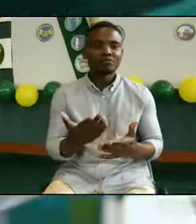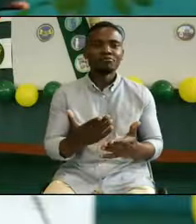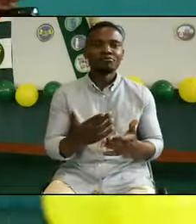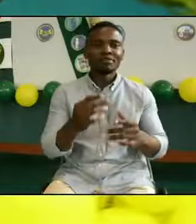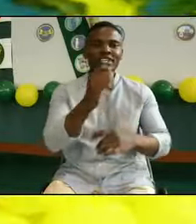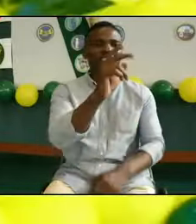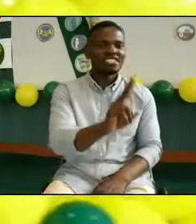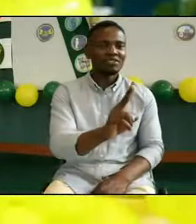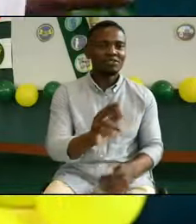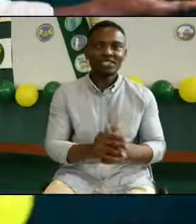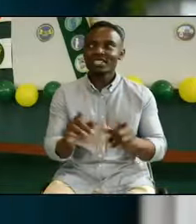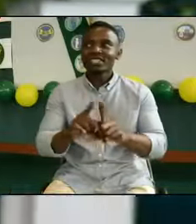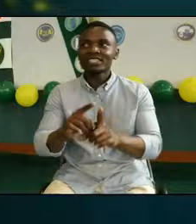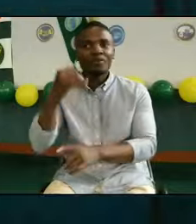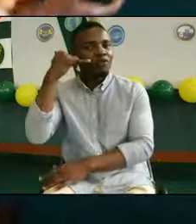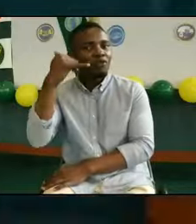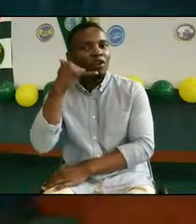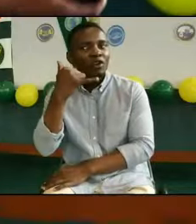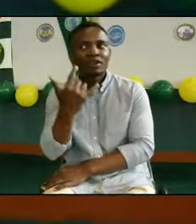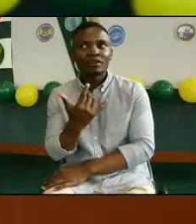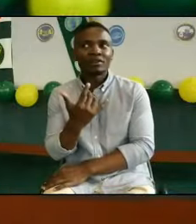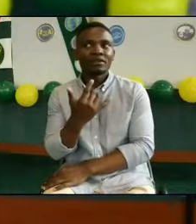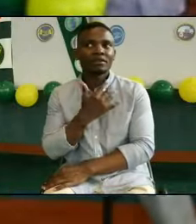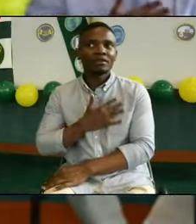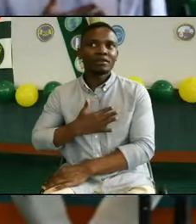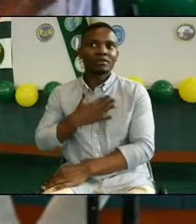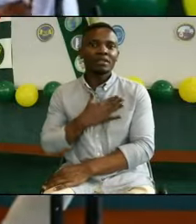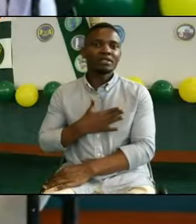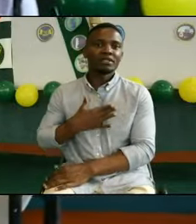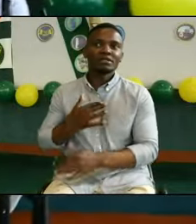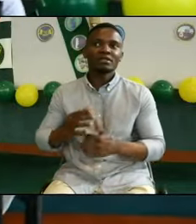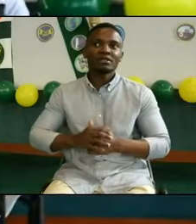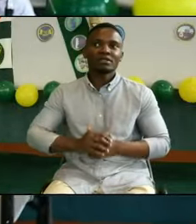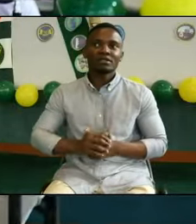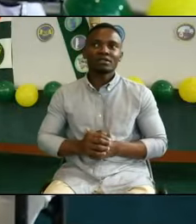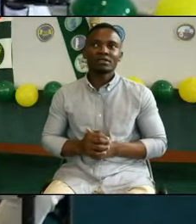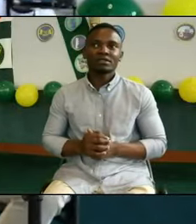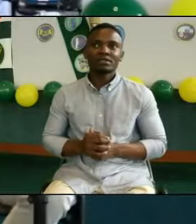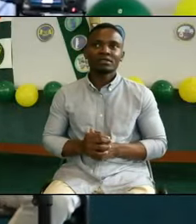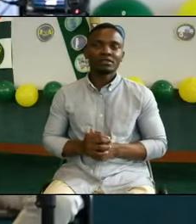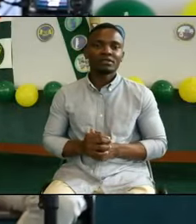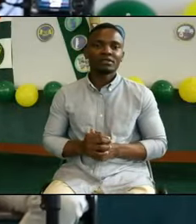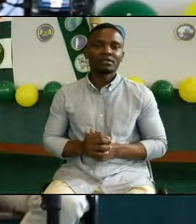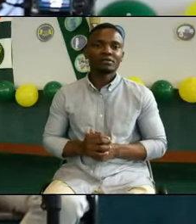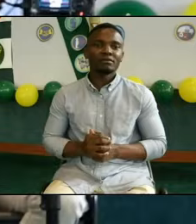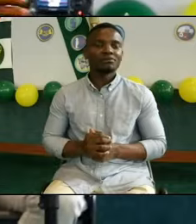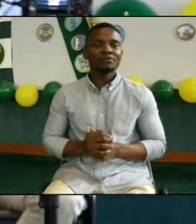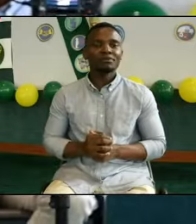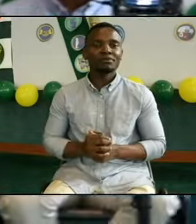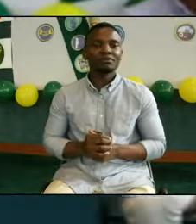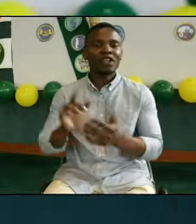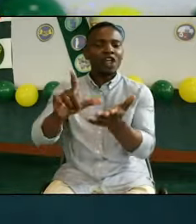to buy, Pastor, give me some of the terms. I borrow money, help me, Madam Isabella. Help me with some of them.